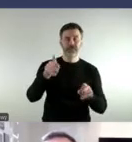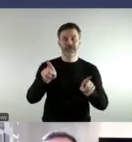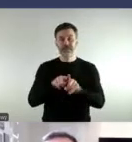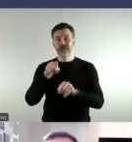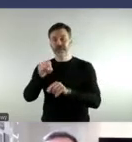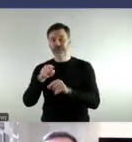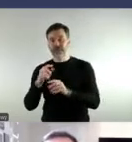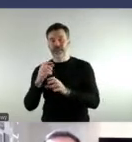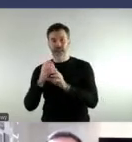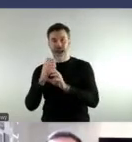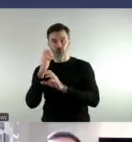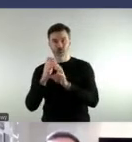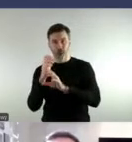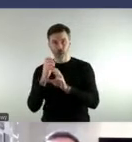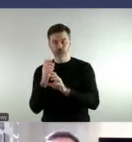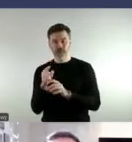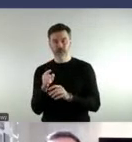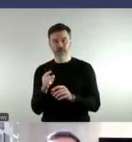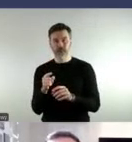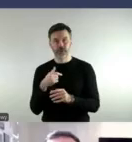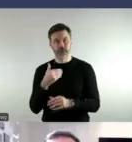transport. Our local